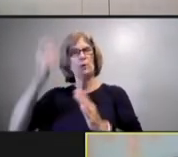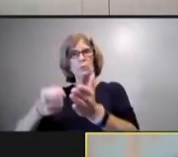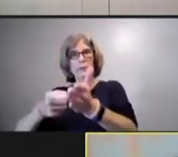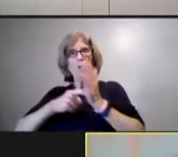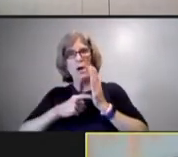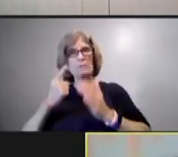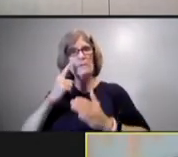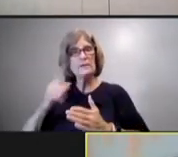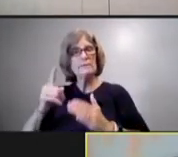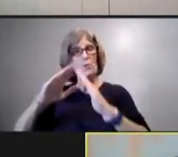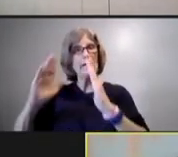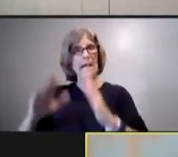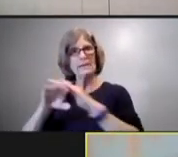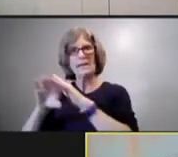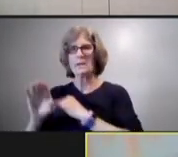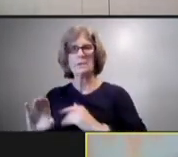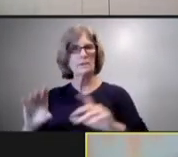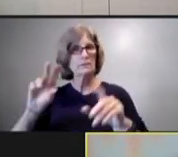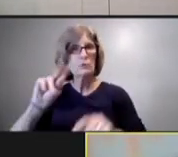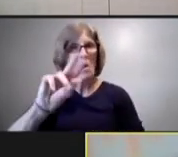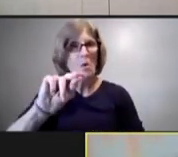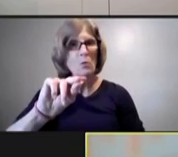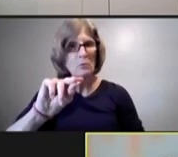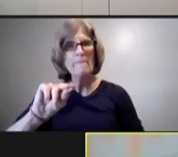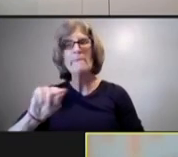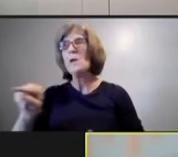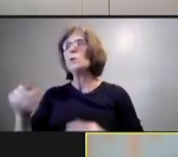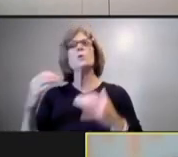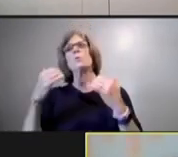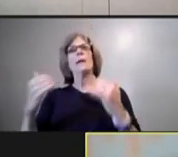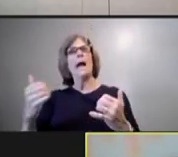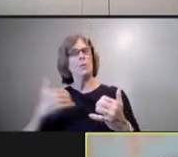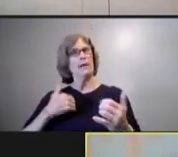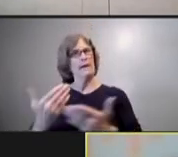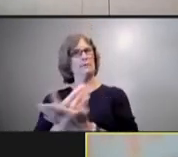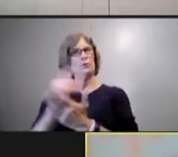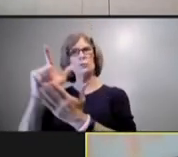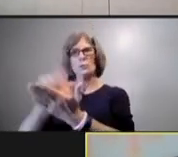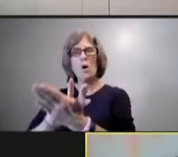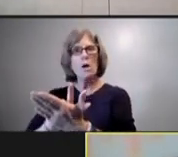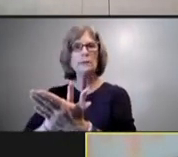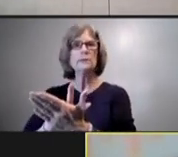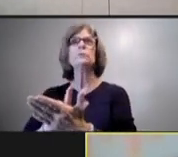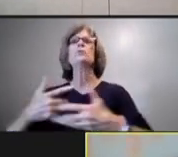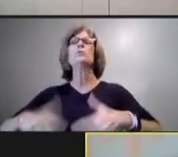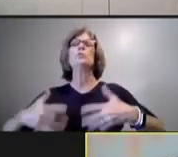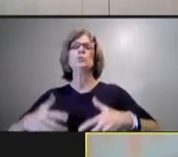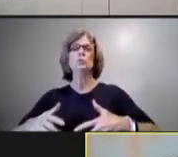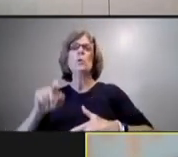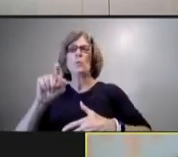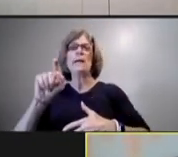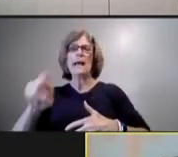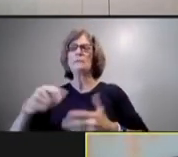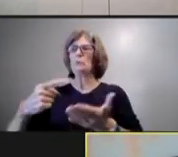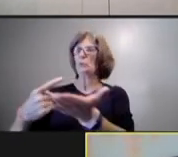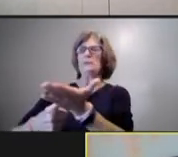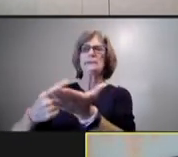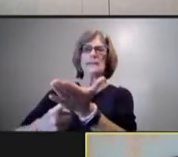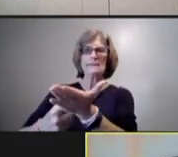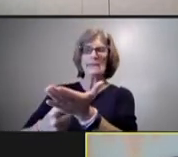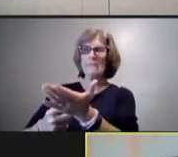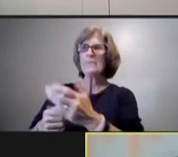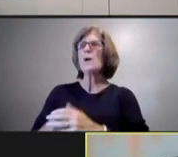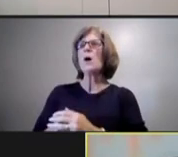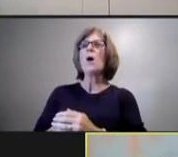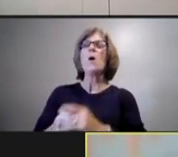So anything we do with the scarce resources that we have, what the conversation I want to highlight today is, it's not about meeting